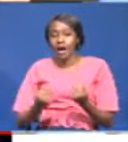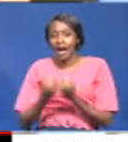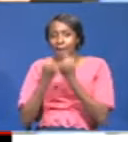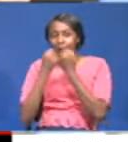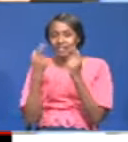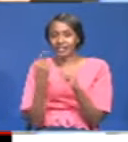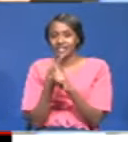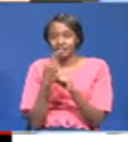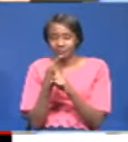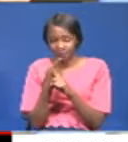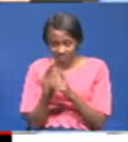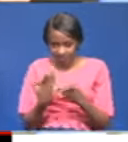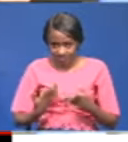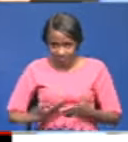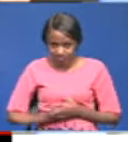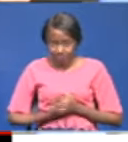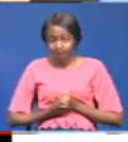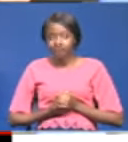is increasing